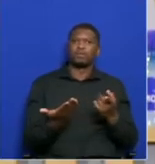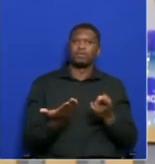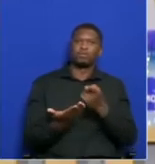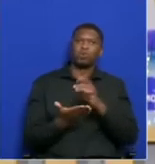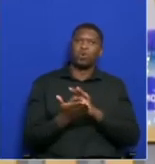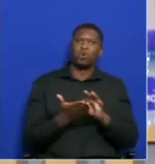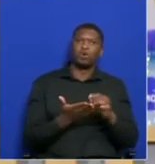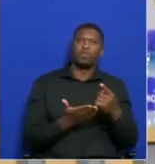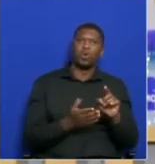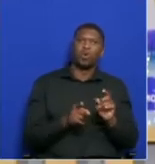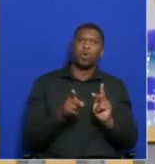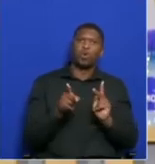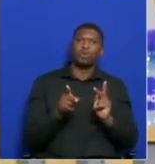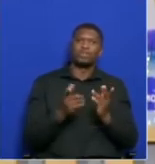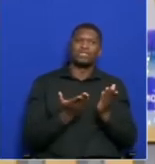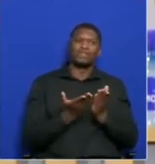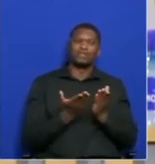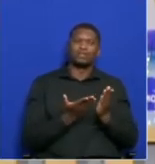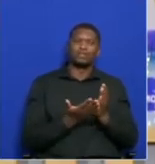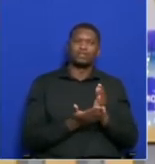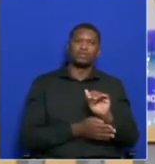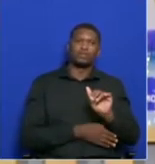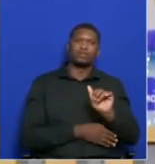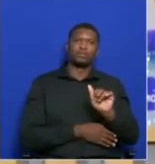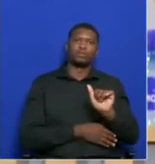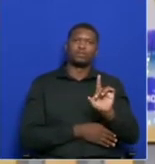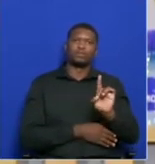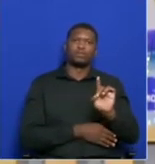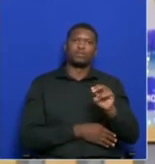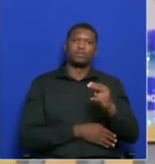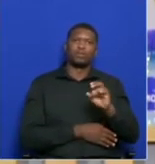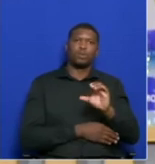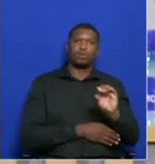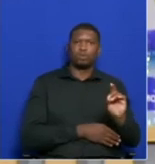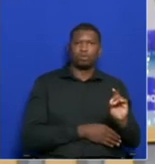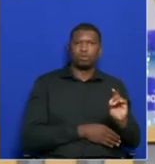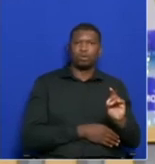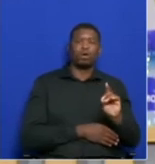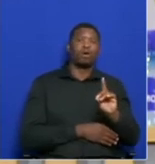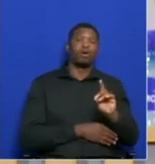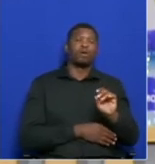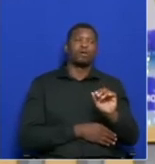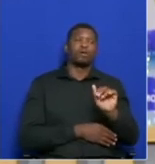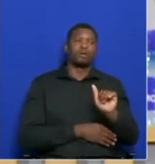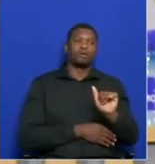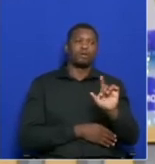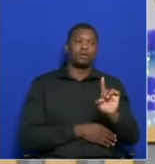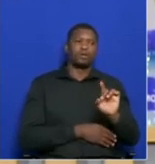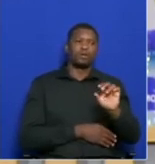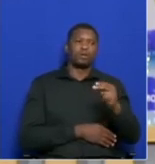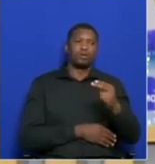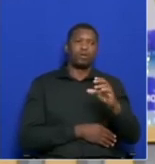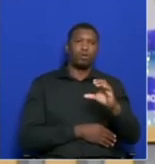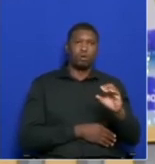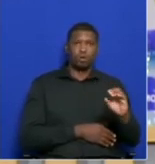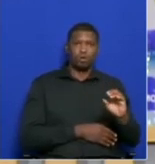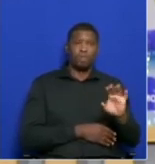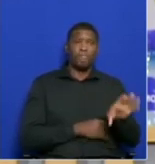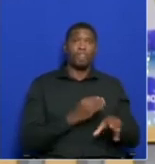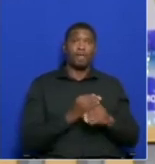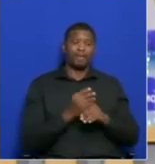Protection Services and Mahalahari Security. I later